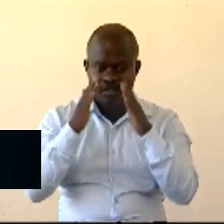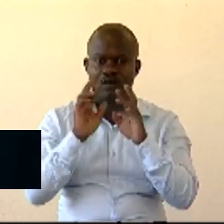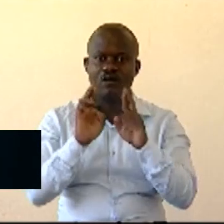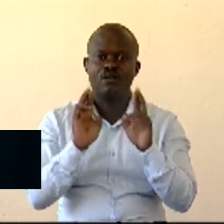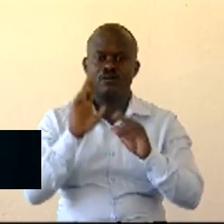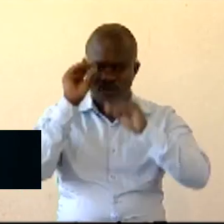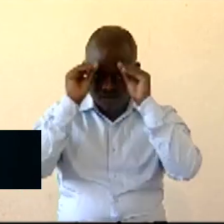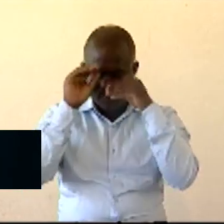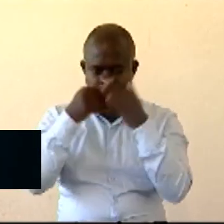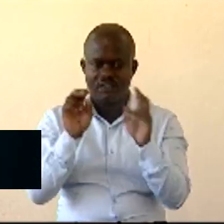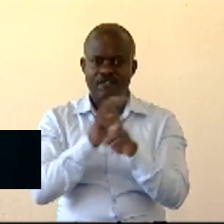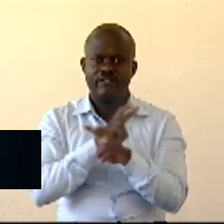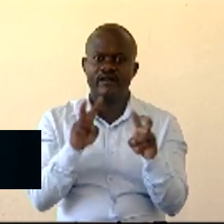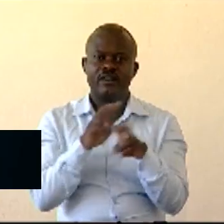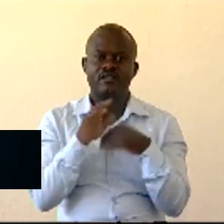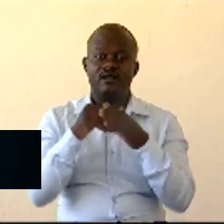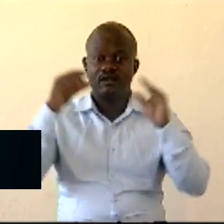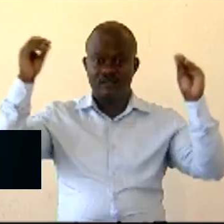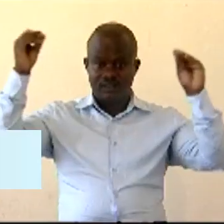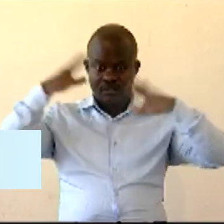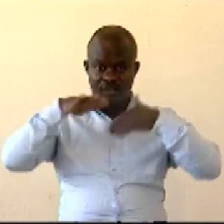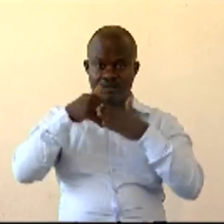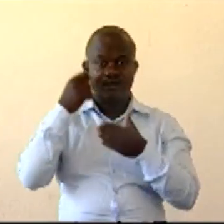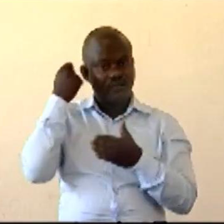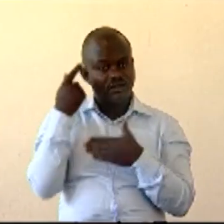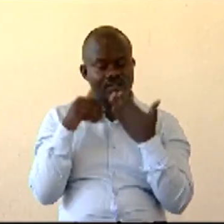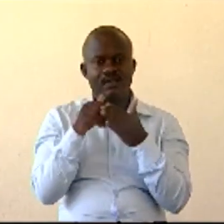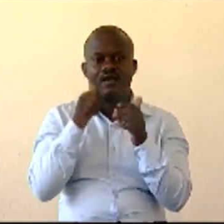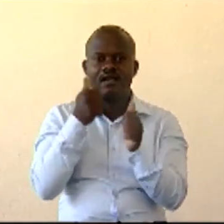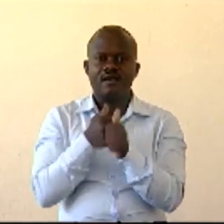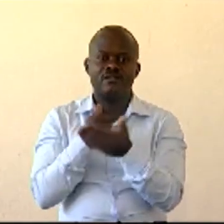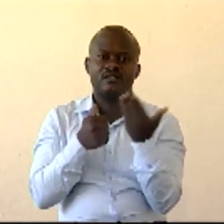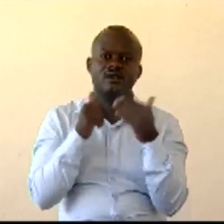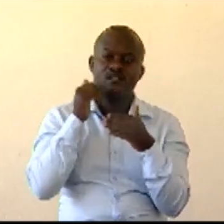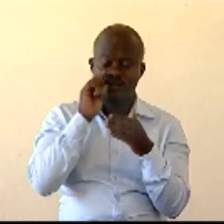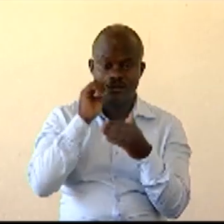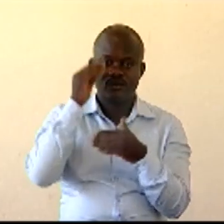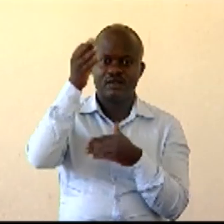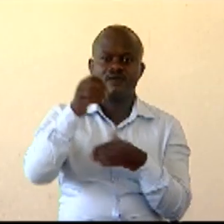the lesson was very clear and you understood everything. See you next time.